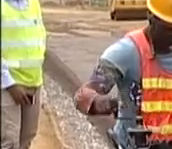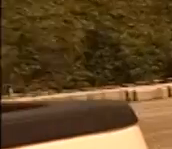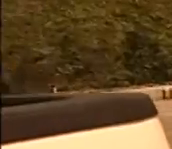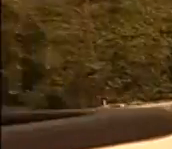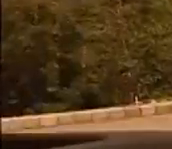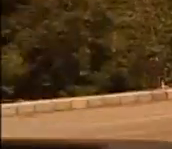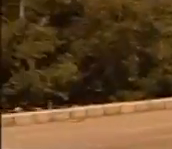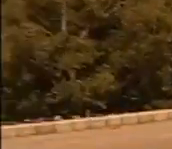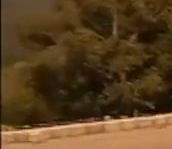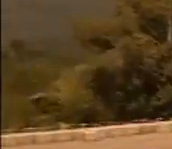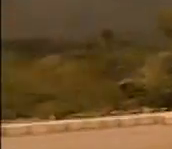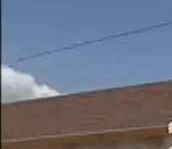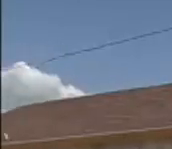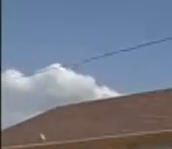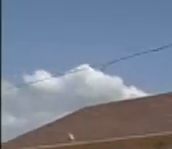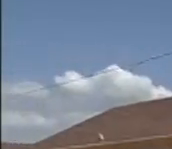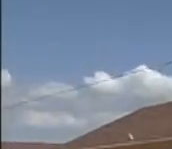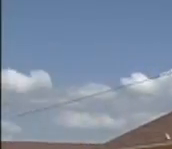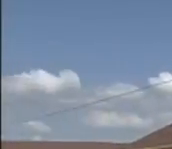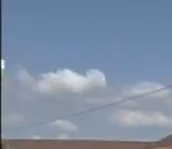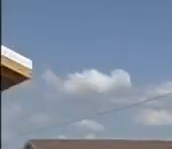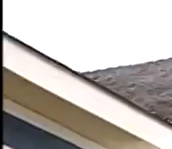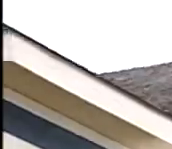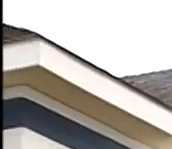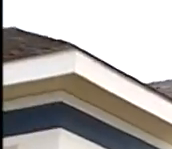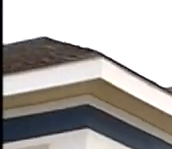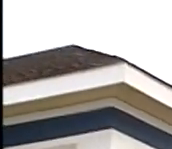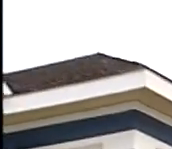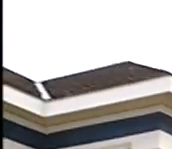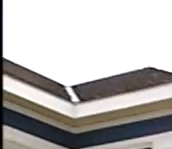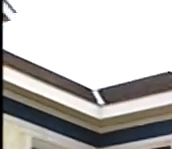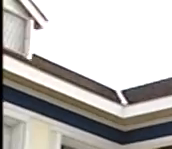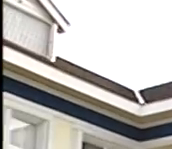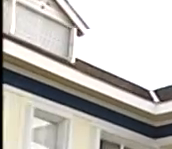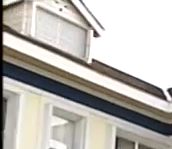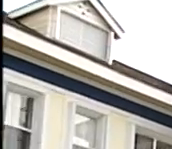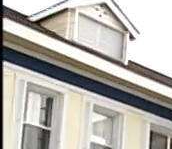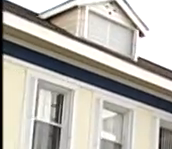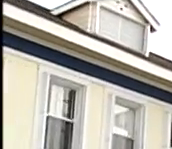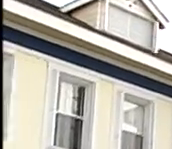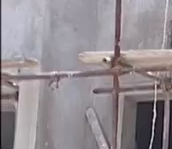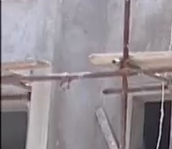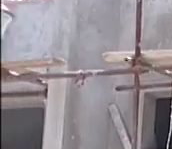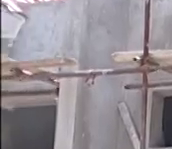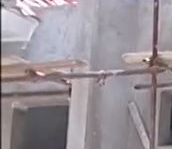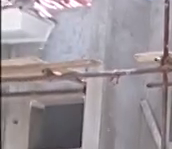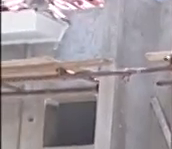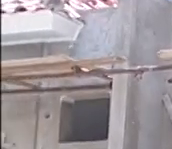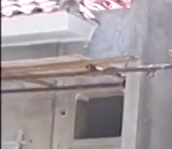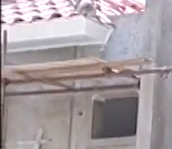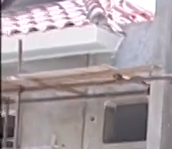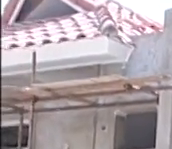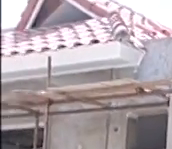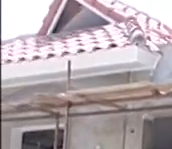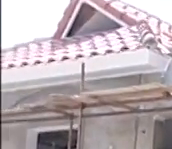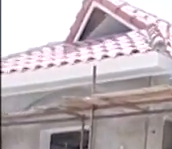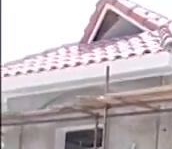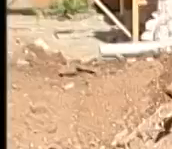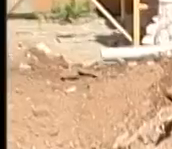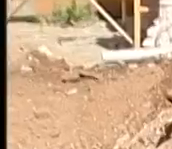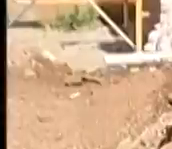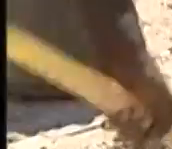of the plan is to roll out a number of infrastructure projects. For example, the National Housing Trust will spend $23.6 billion